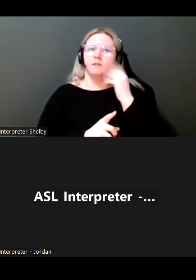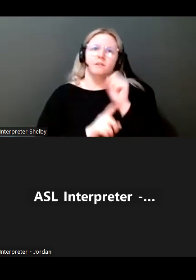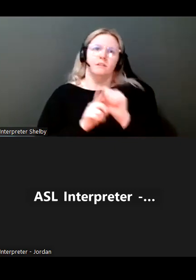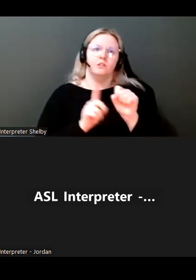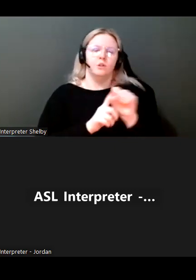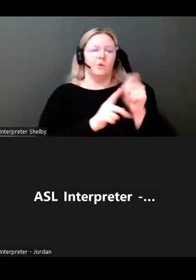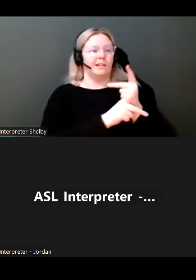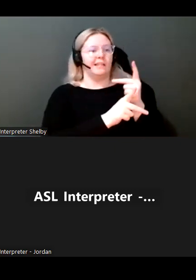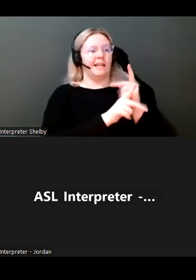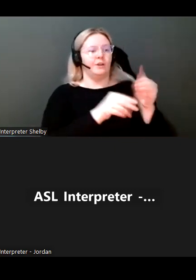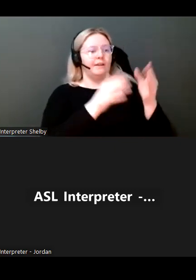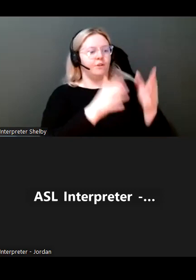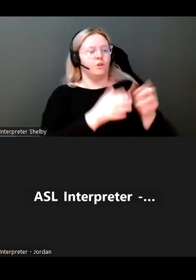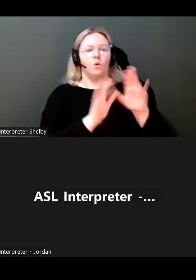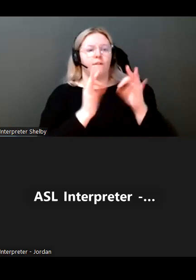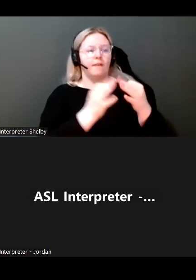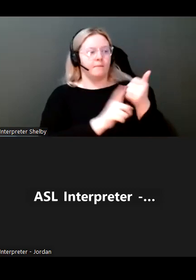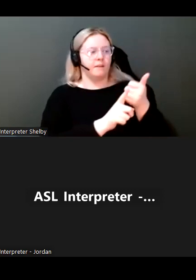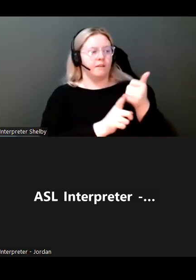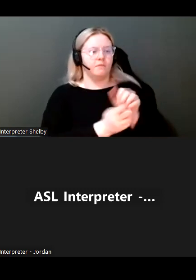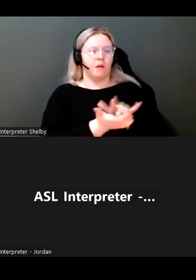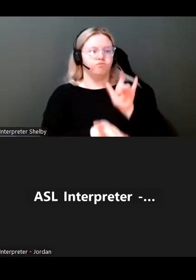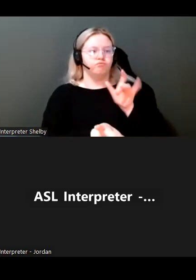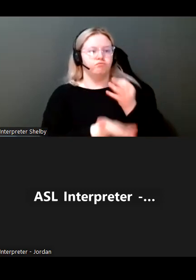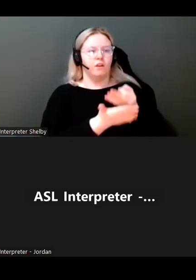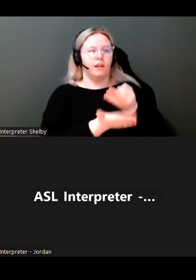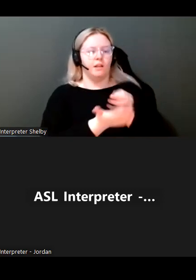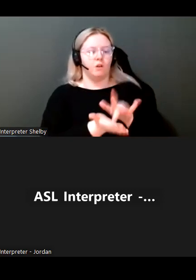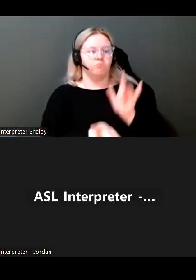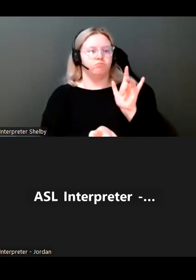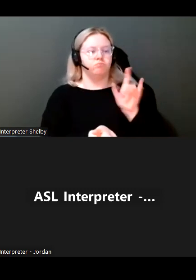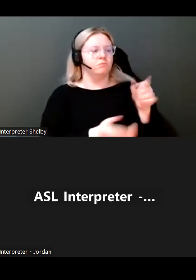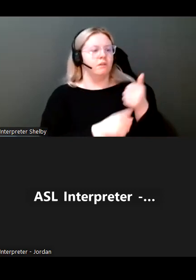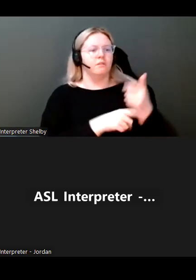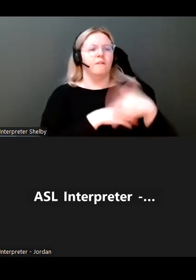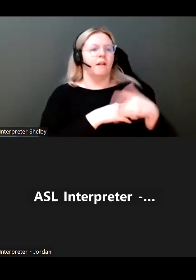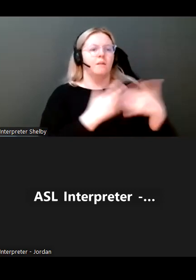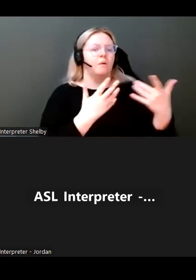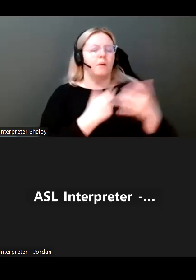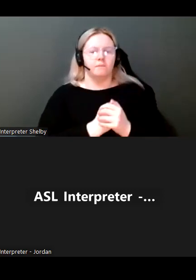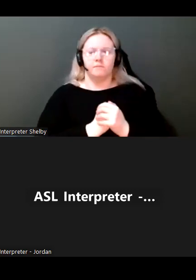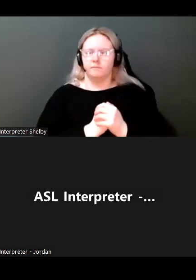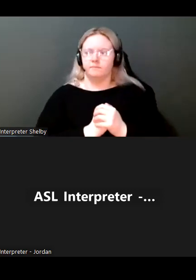or a family member is taking financial advantage of them? What is available? Yeah.